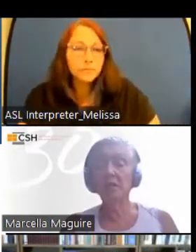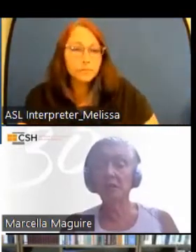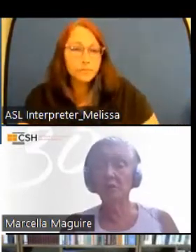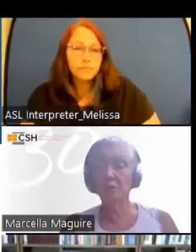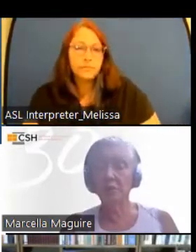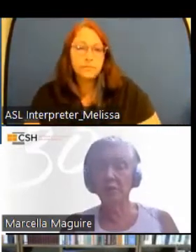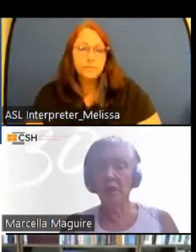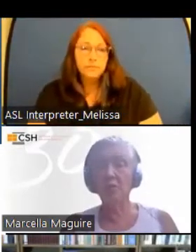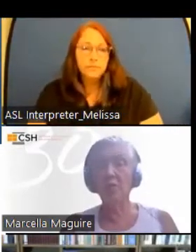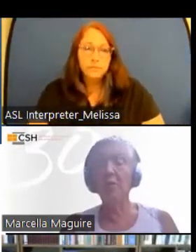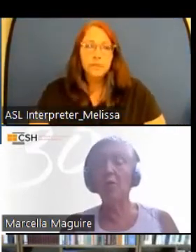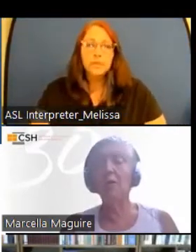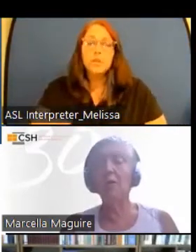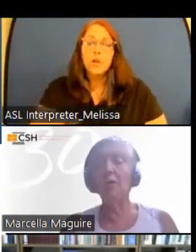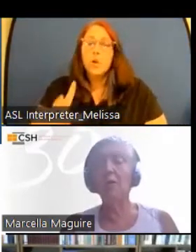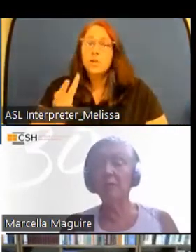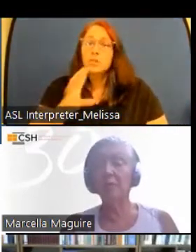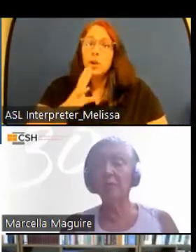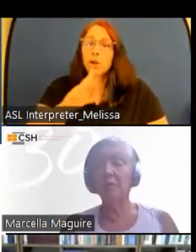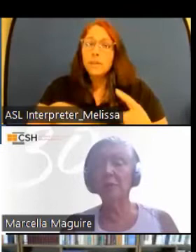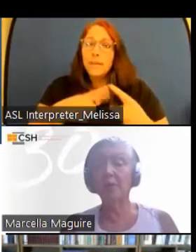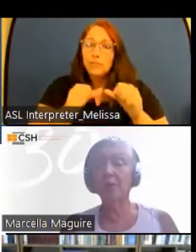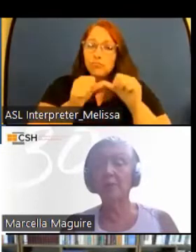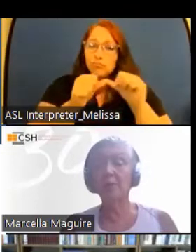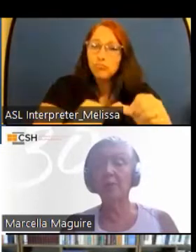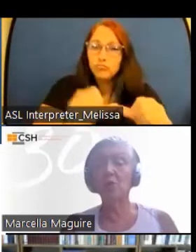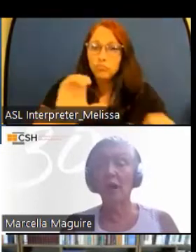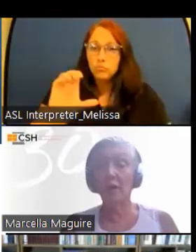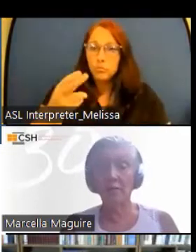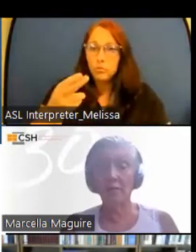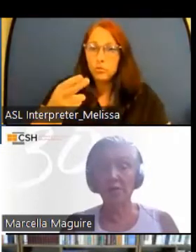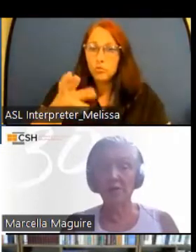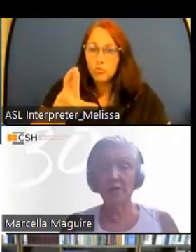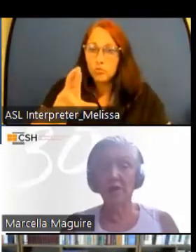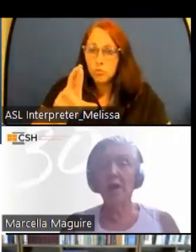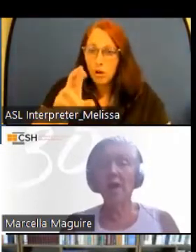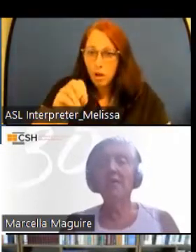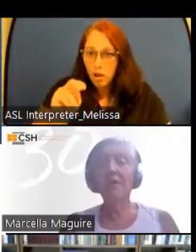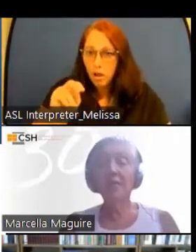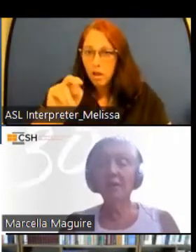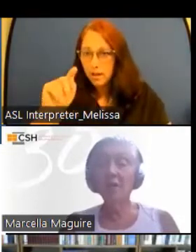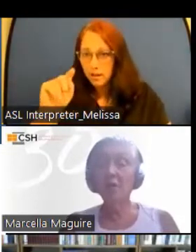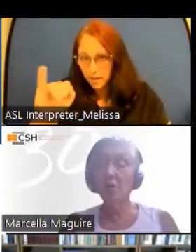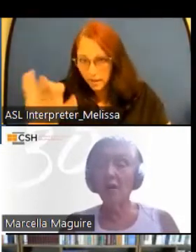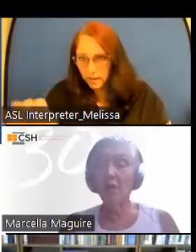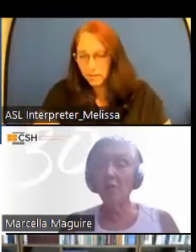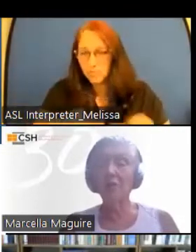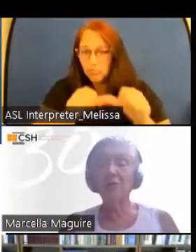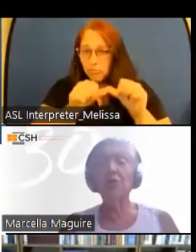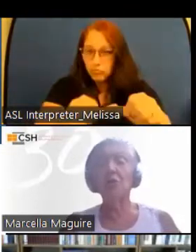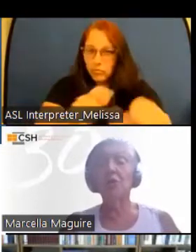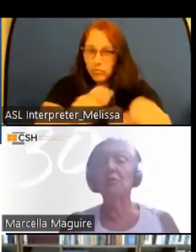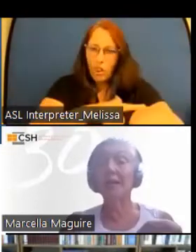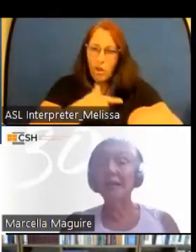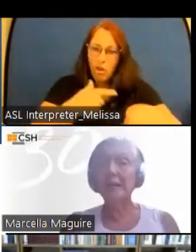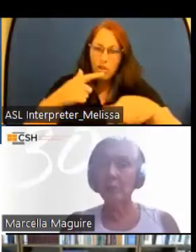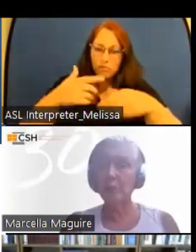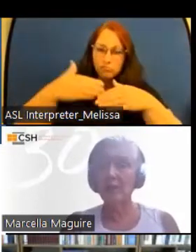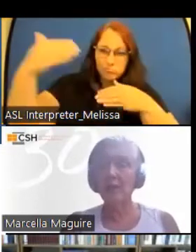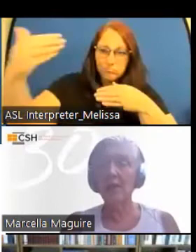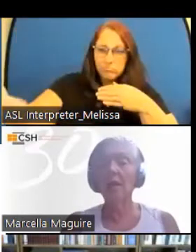within the continuums of care that are only available to people experiencing chronic homelessness. The definition of chronic homelessness includes